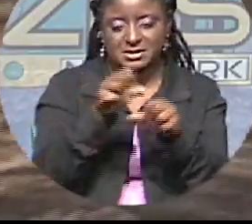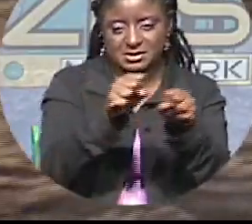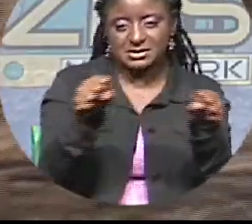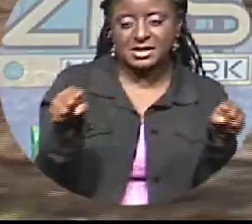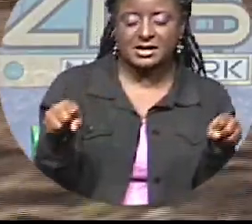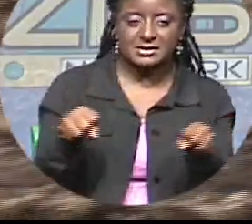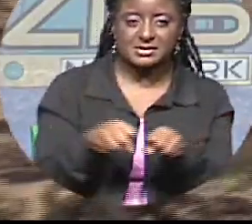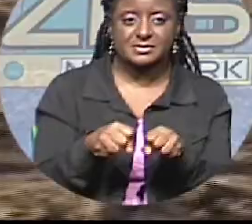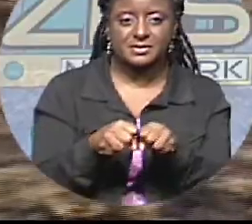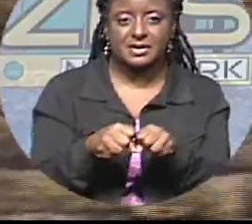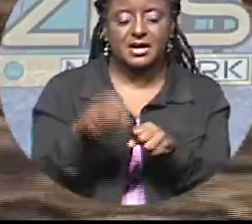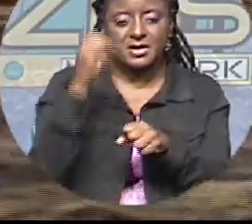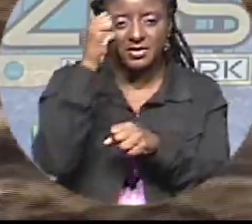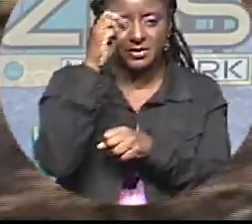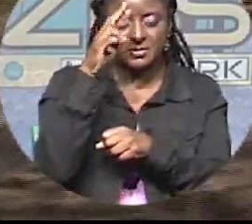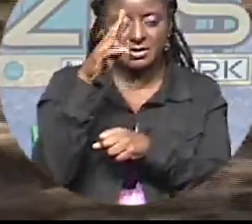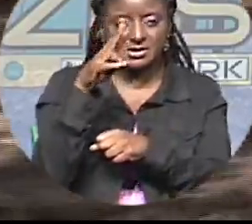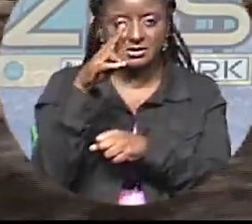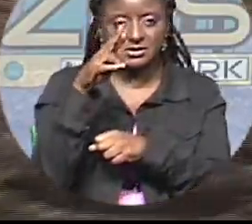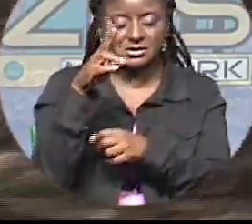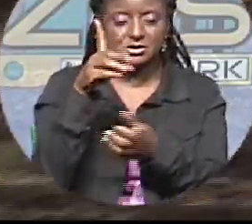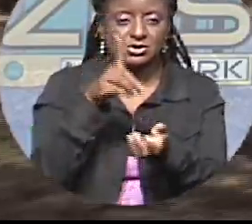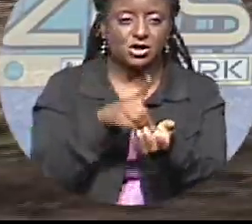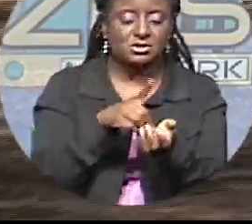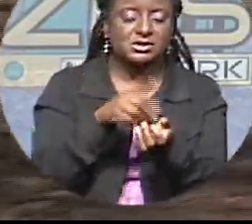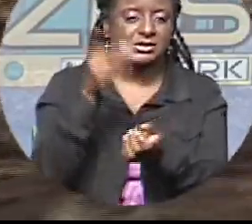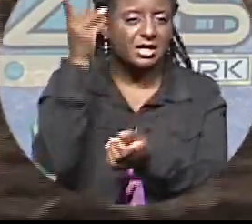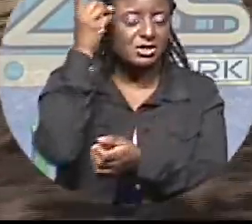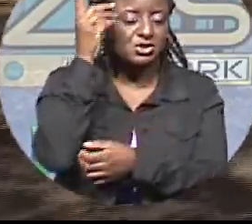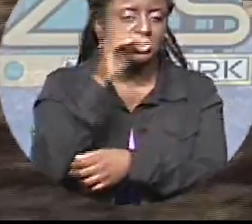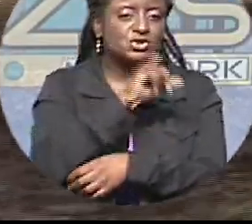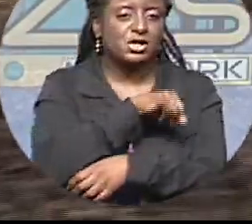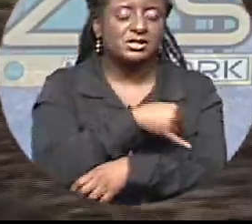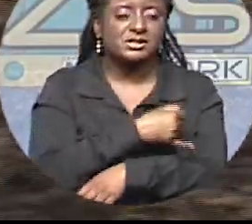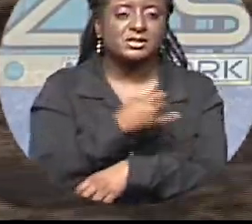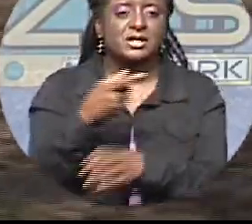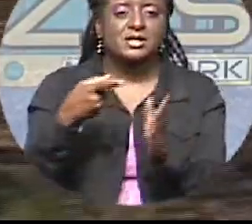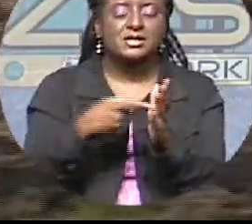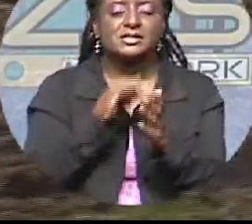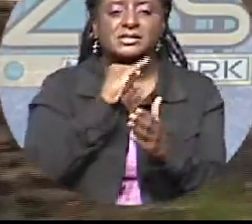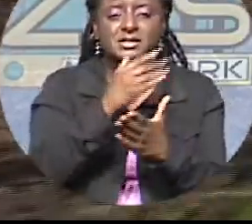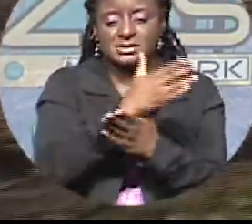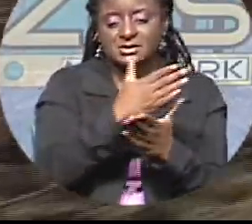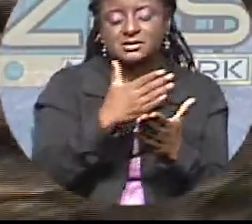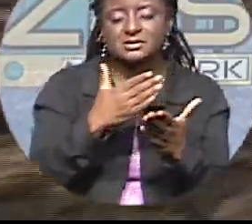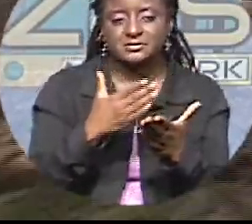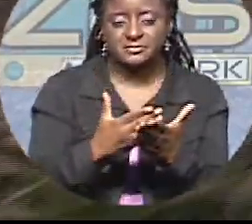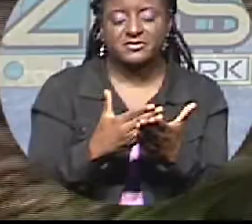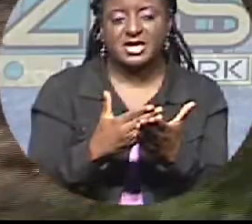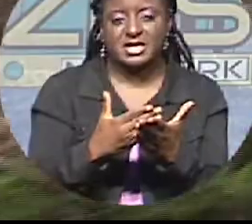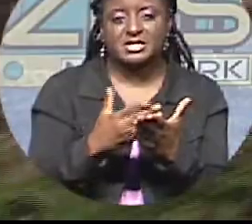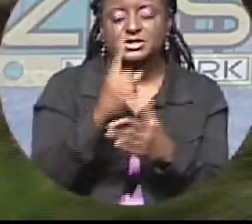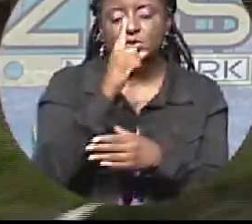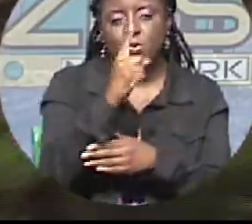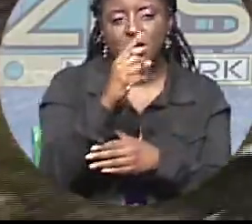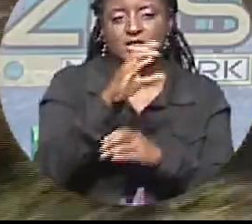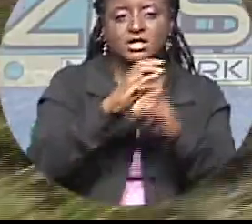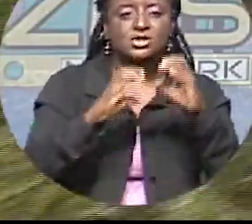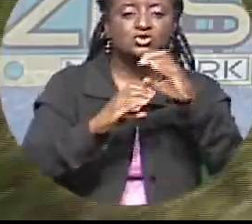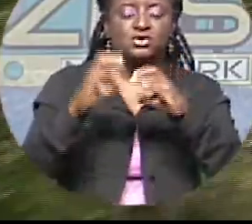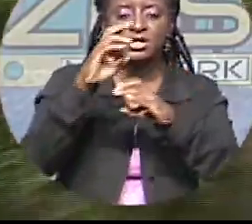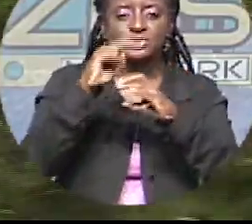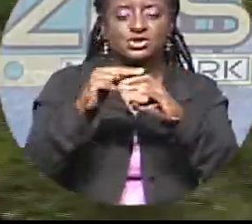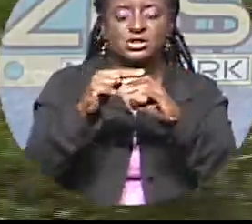to the Minister of Youth, Sports and Culture, the Honorable Dr. Daniel Johnson, this is just phase one, with construction expected to start within the